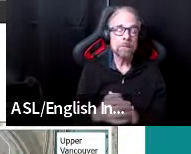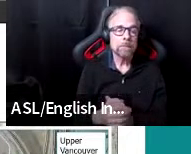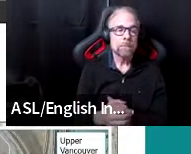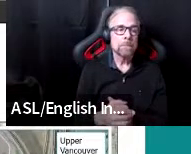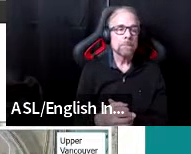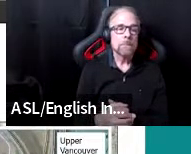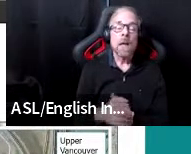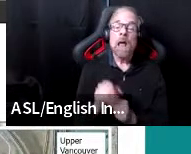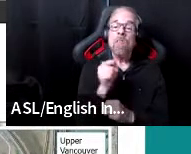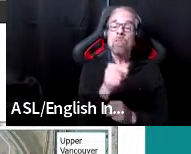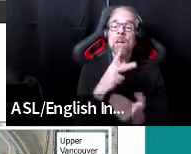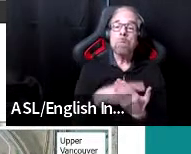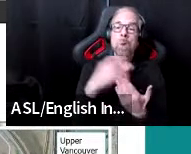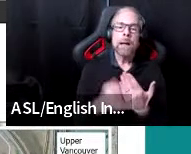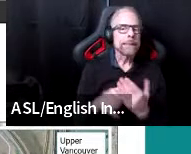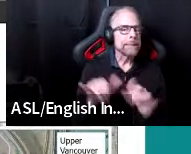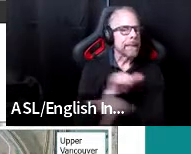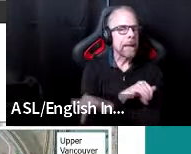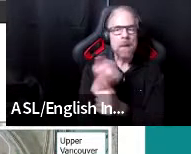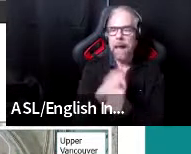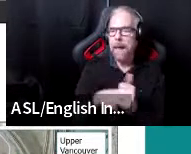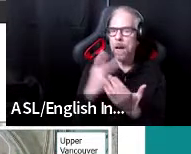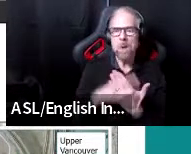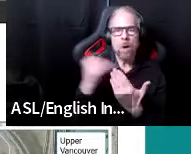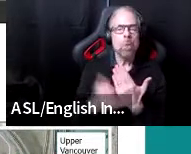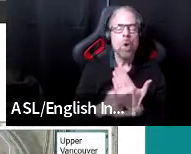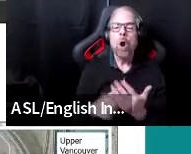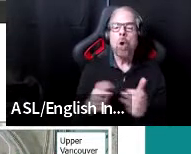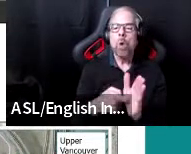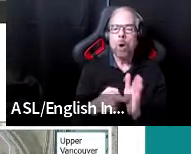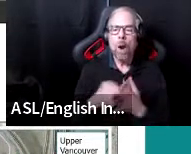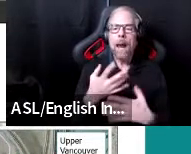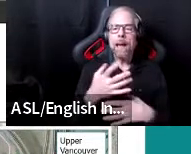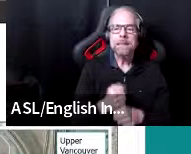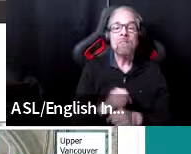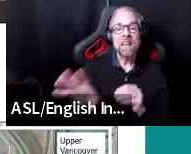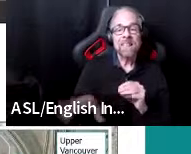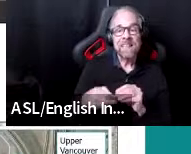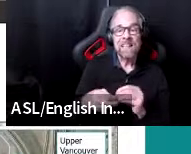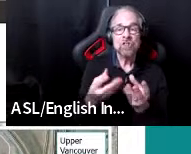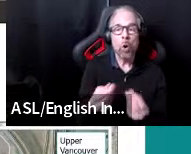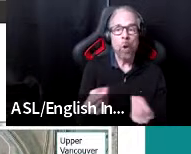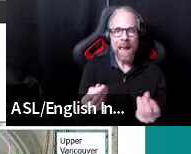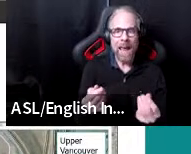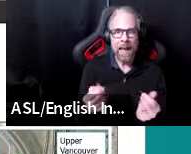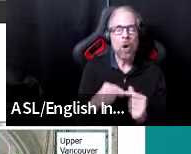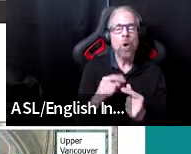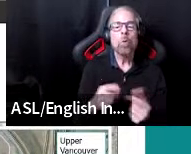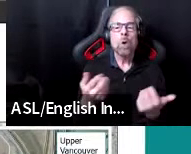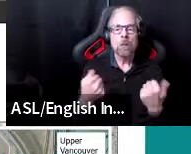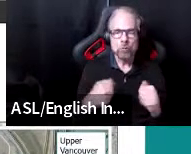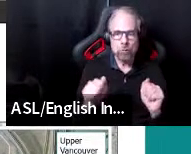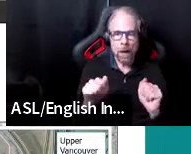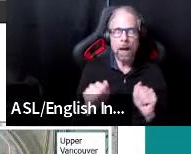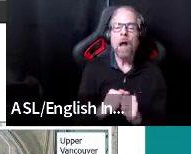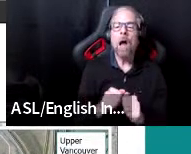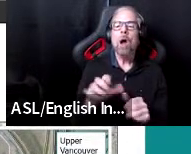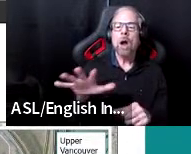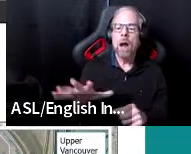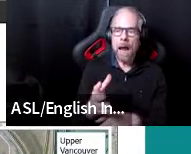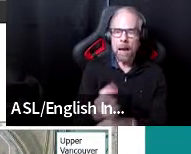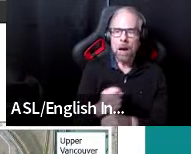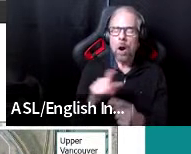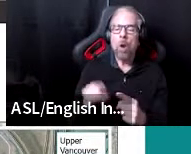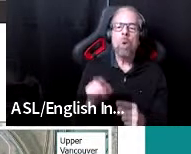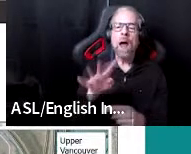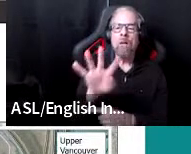This project, like many projects, requires acquisition of additional land. We are looking at acquiring approximately 47 acres